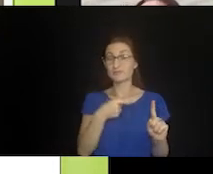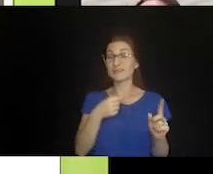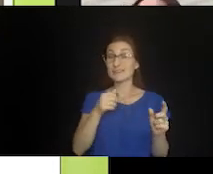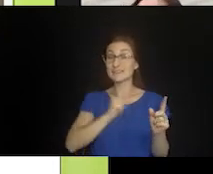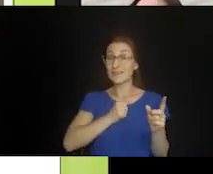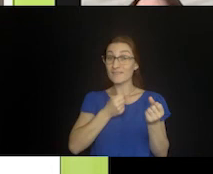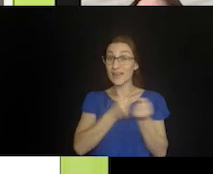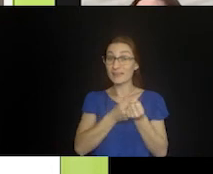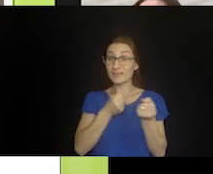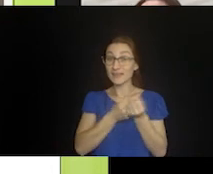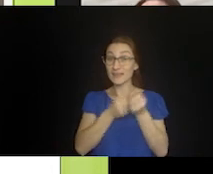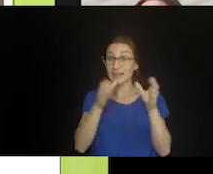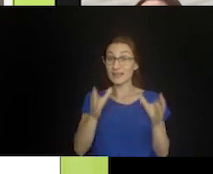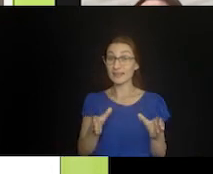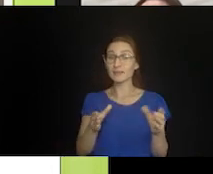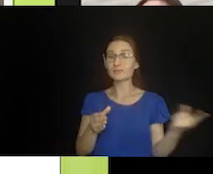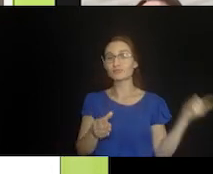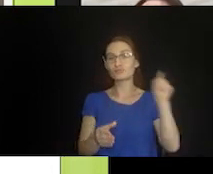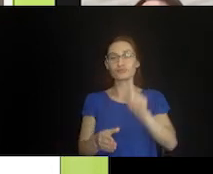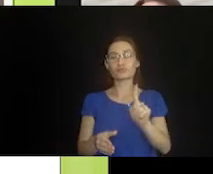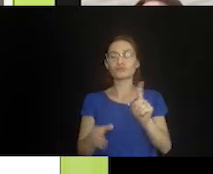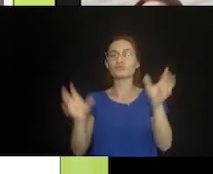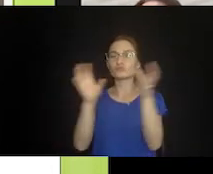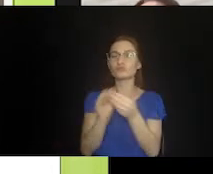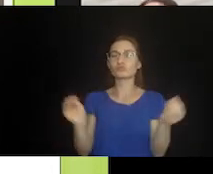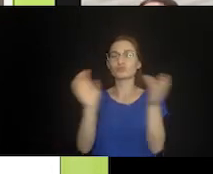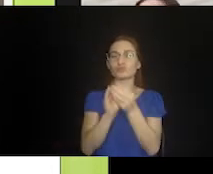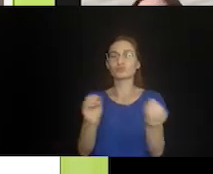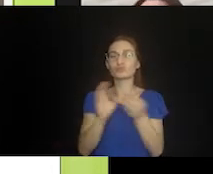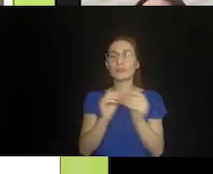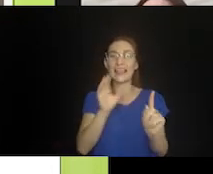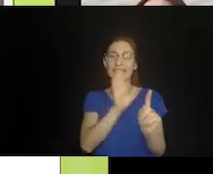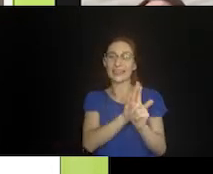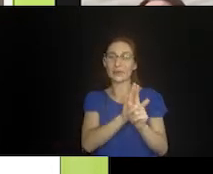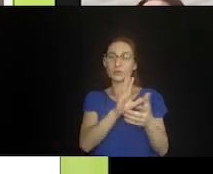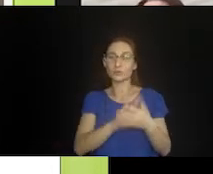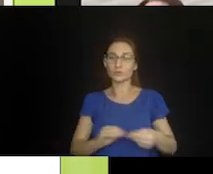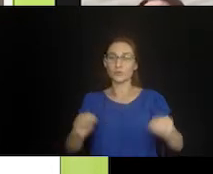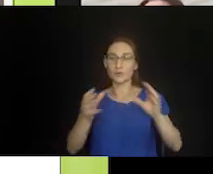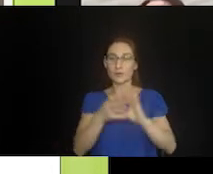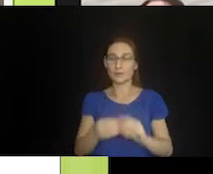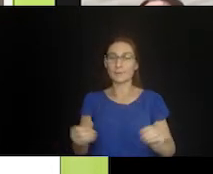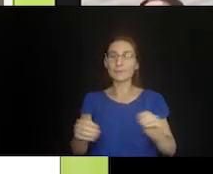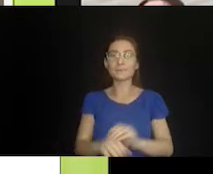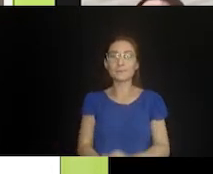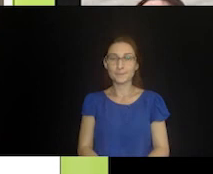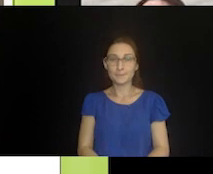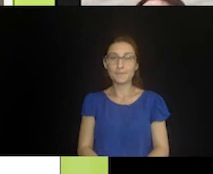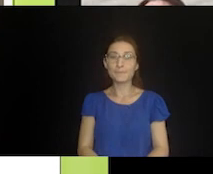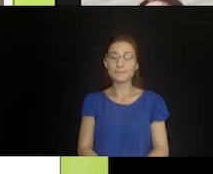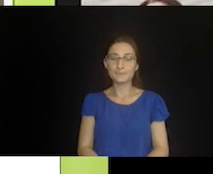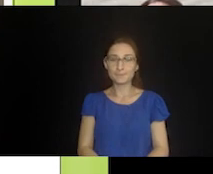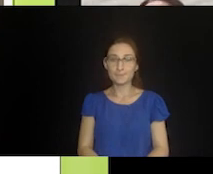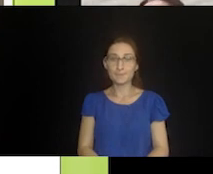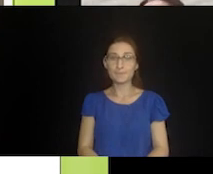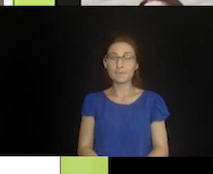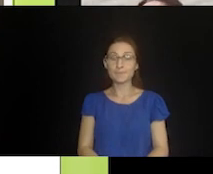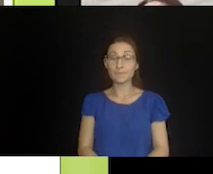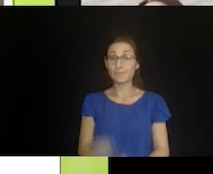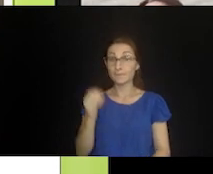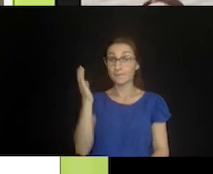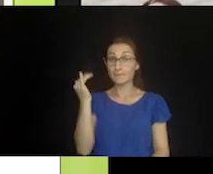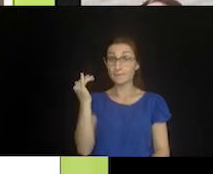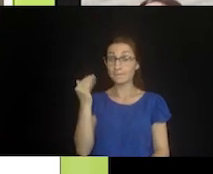when someone who is a self-advocate comes in and tells them their own story in their